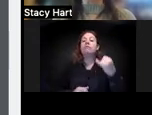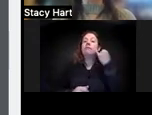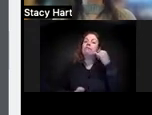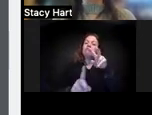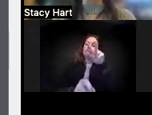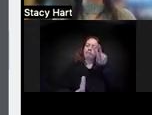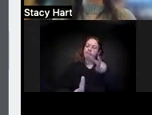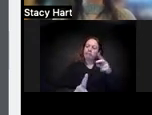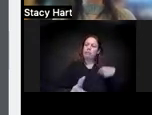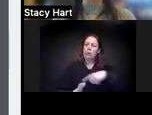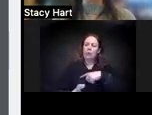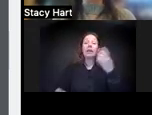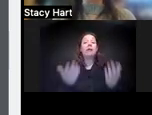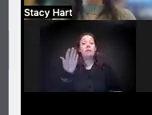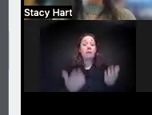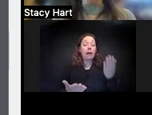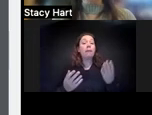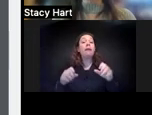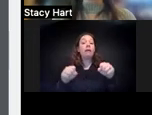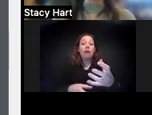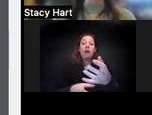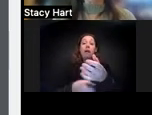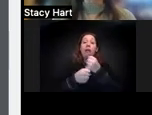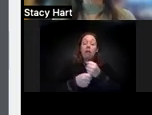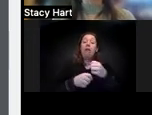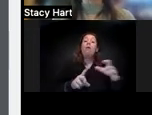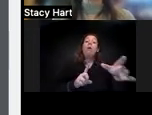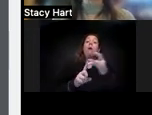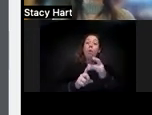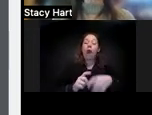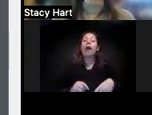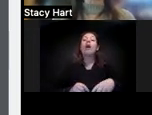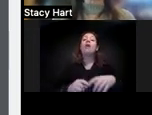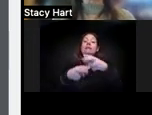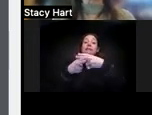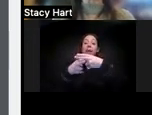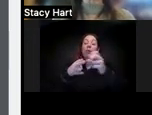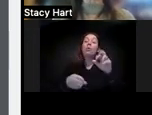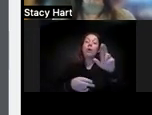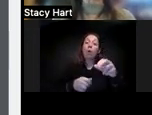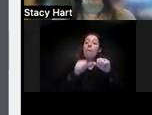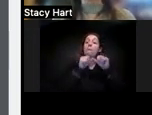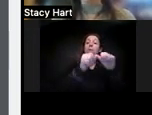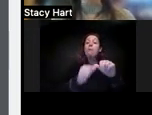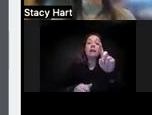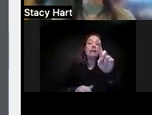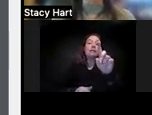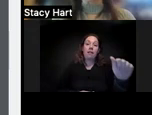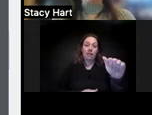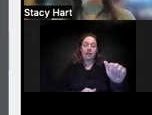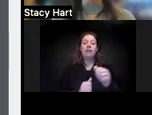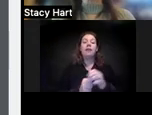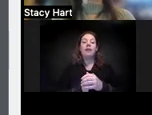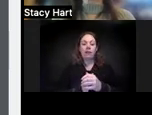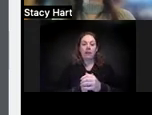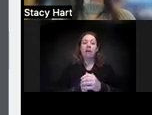a temporary or permanent disability. In order to be considered a person with a disability, under the